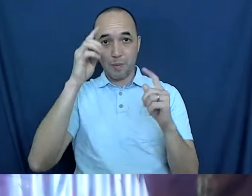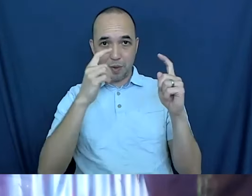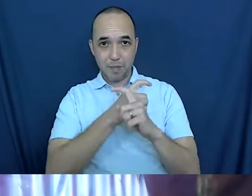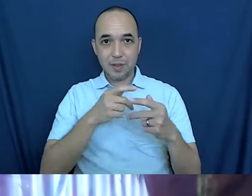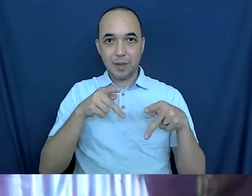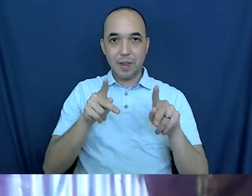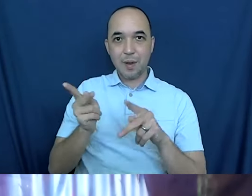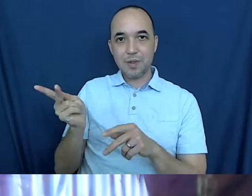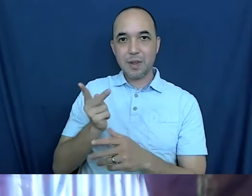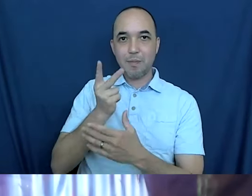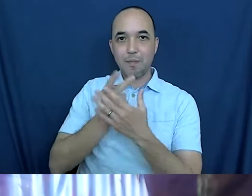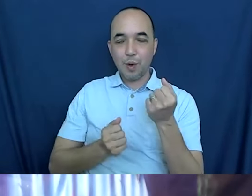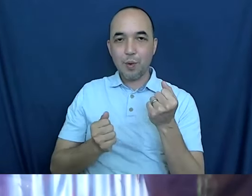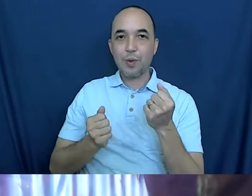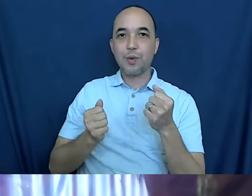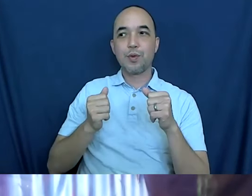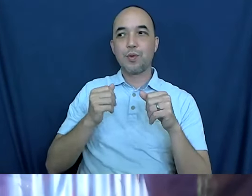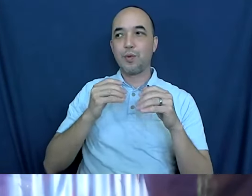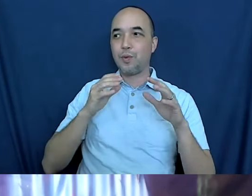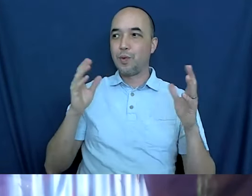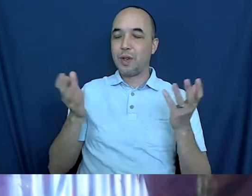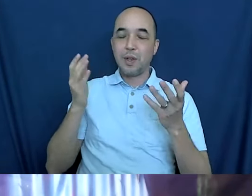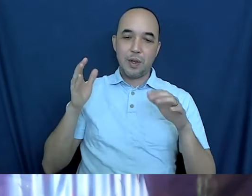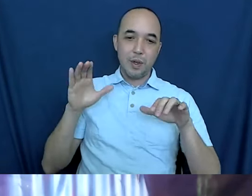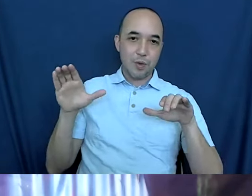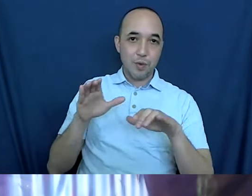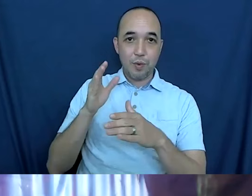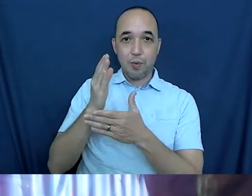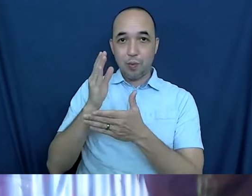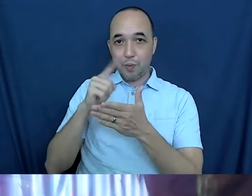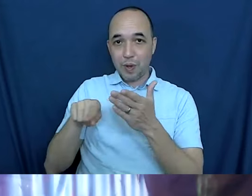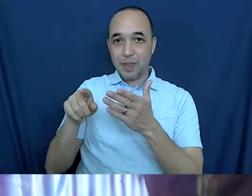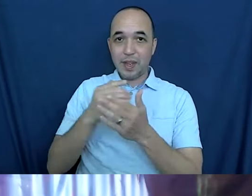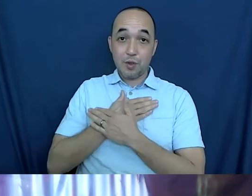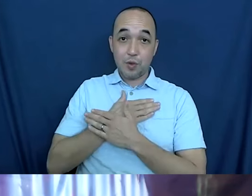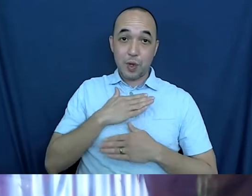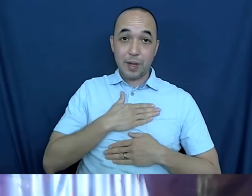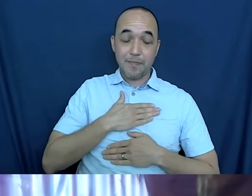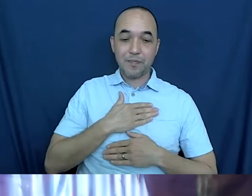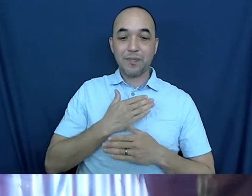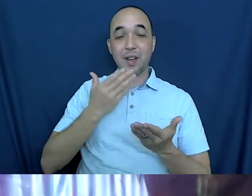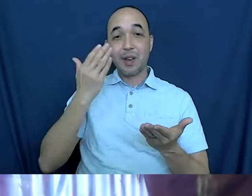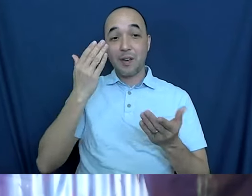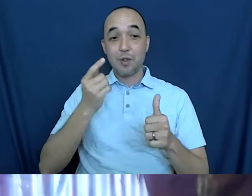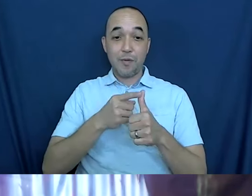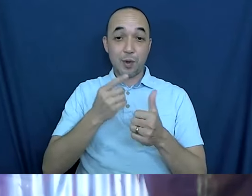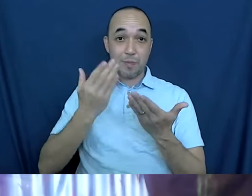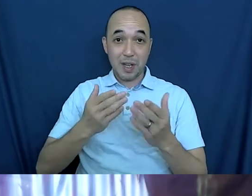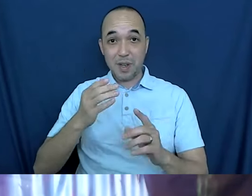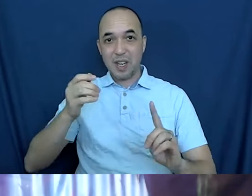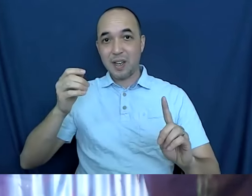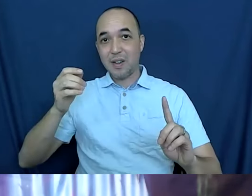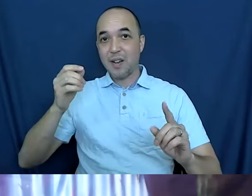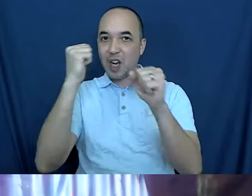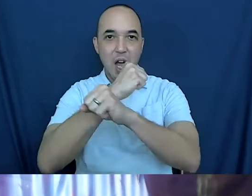the things they enjoy at the same time. So I might design a combat situation where the player who loves mechanics can fend off the